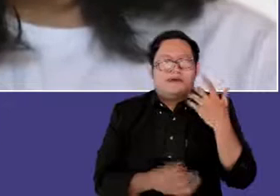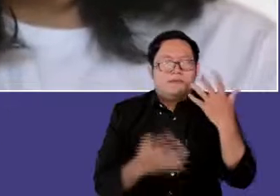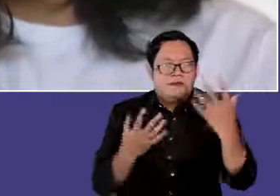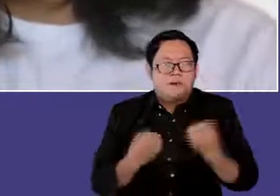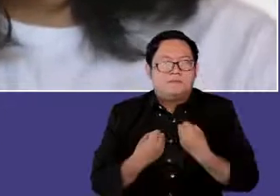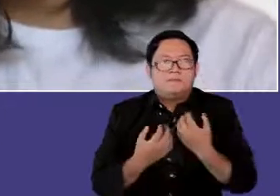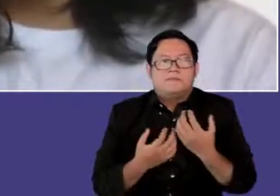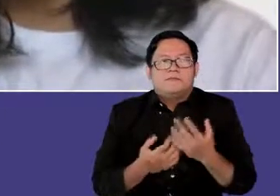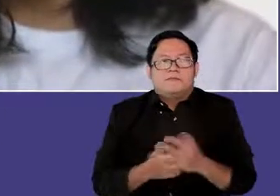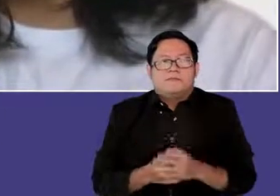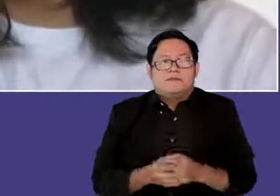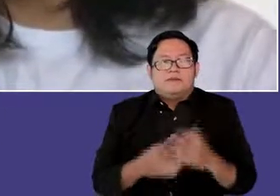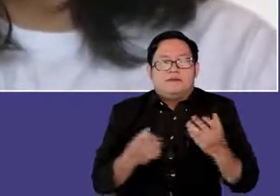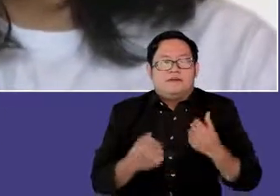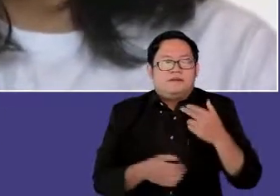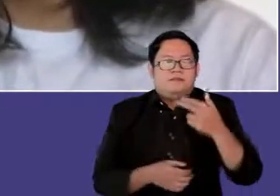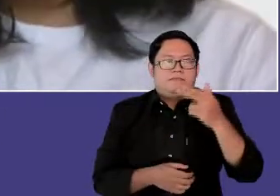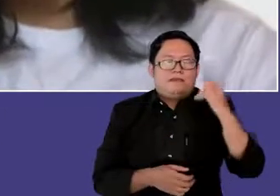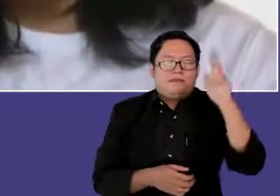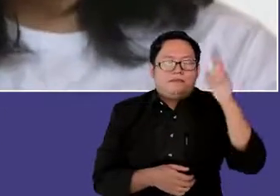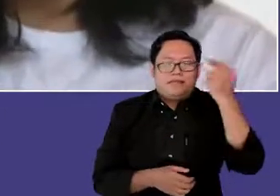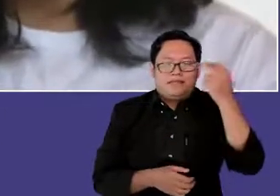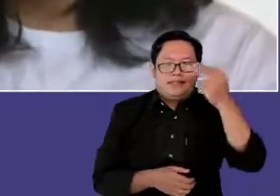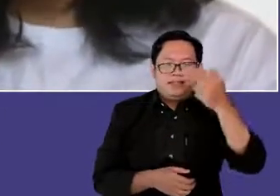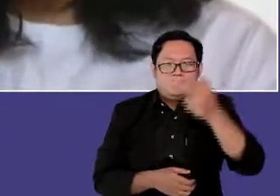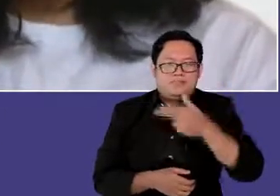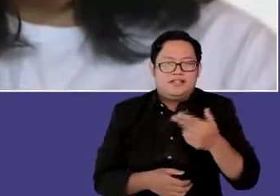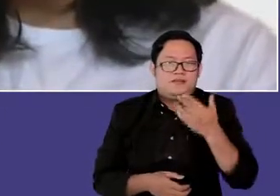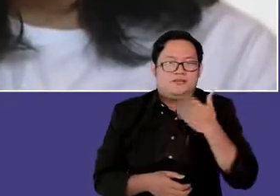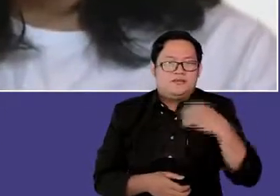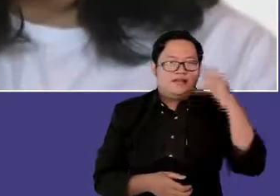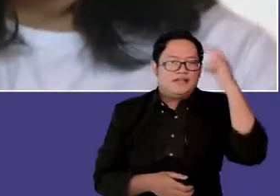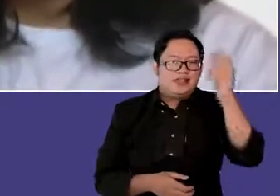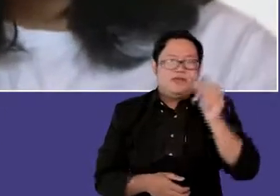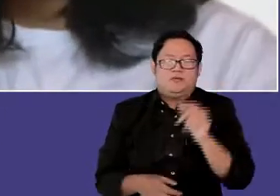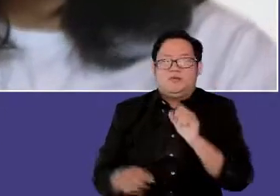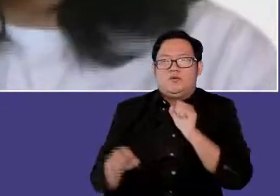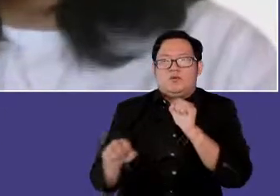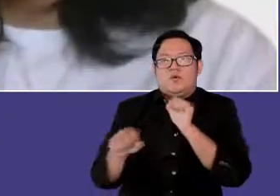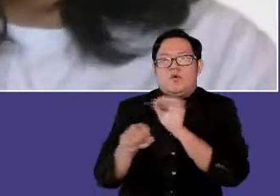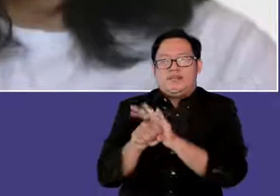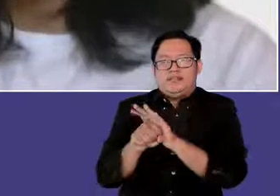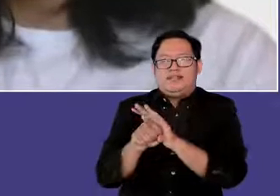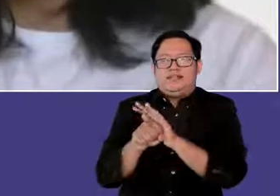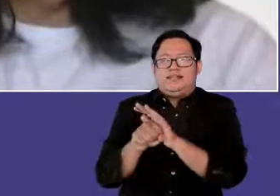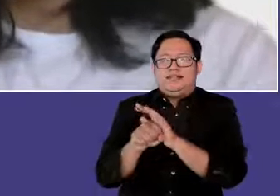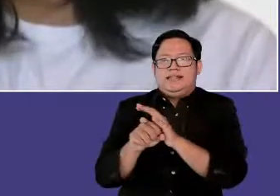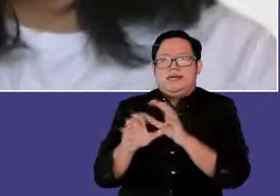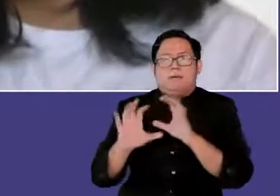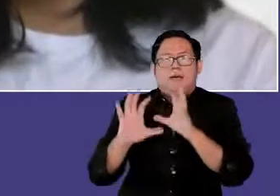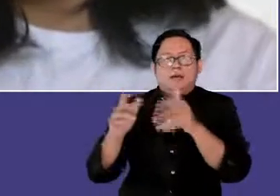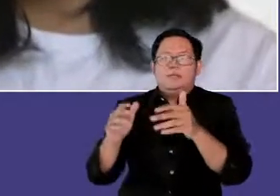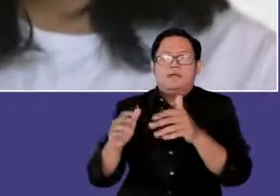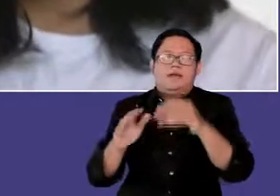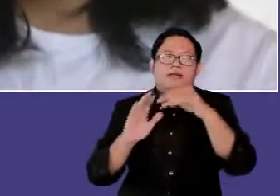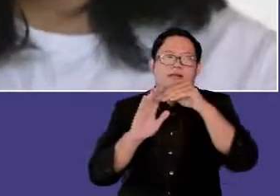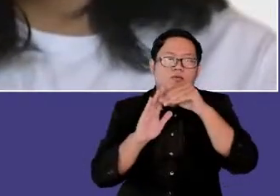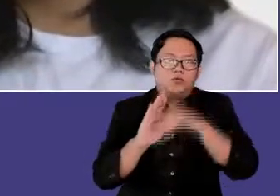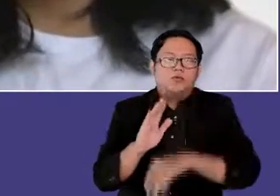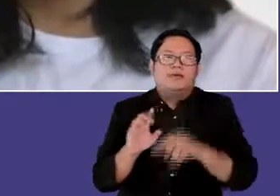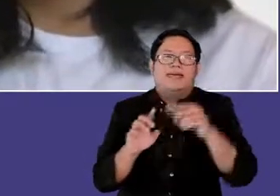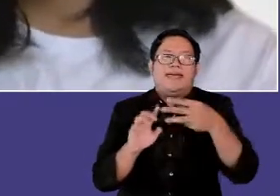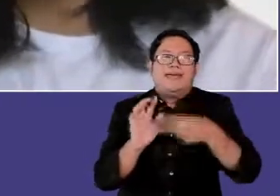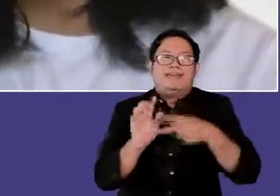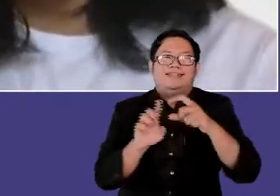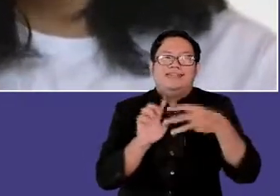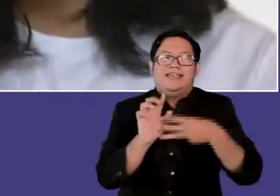Indonesia is preparing a plan towards facing COVID as an endemic. I wonder if this plan